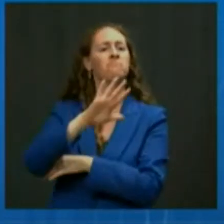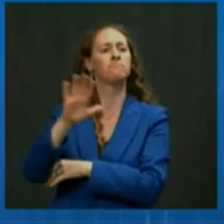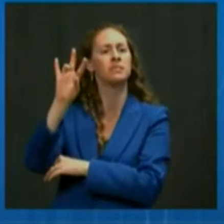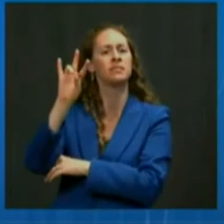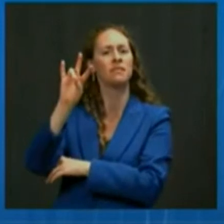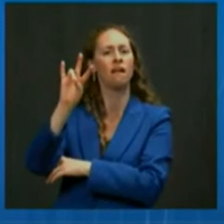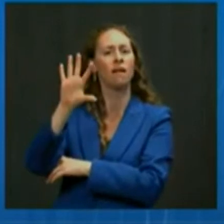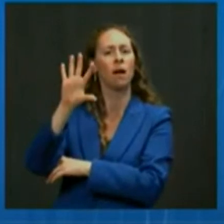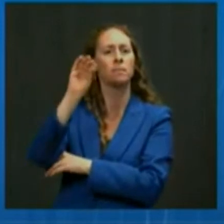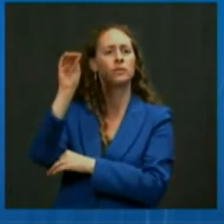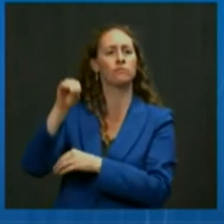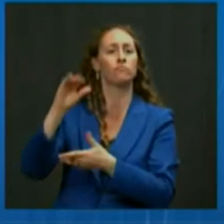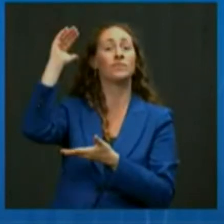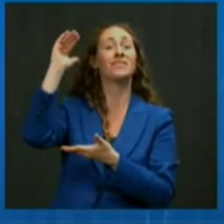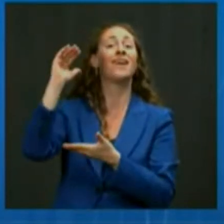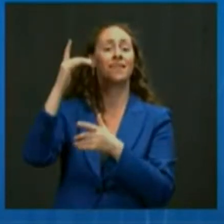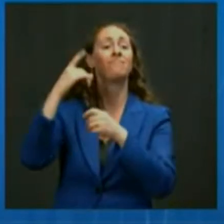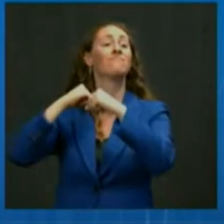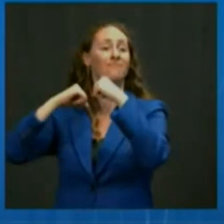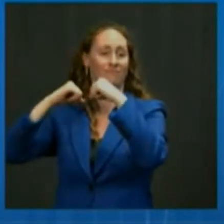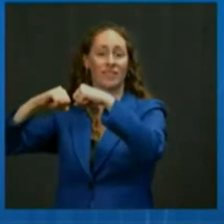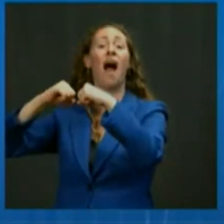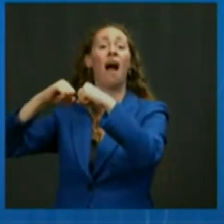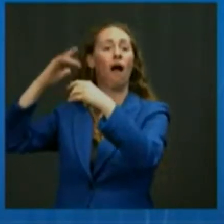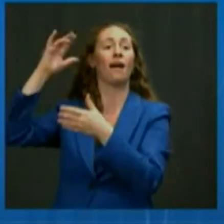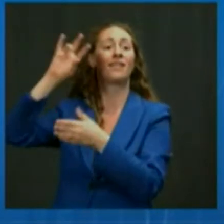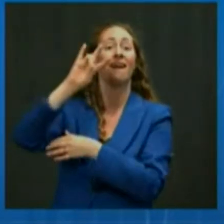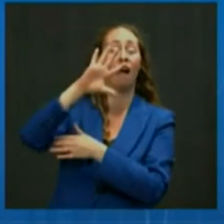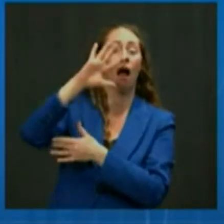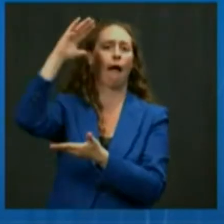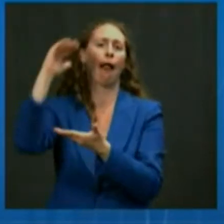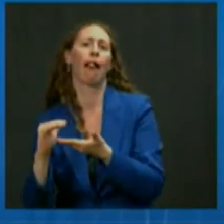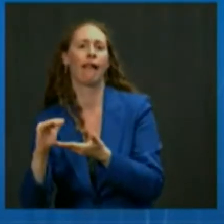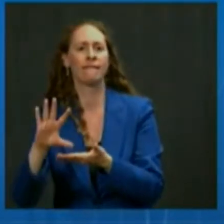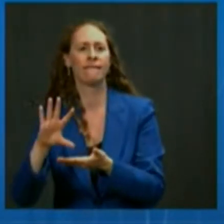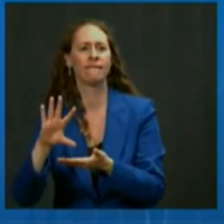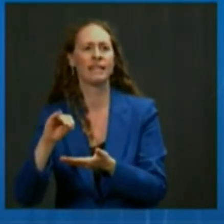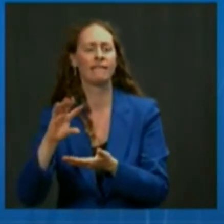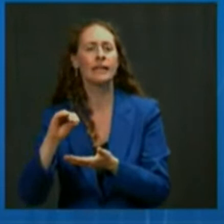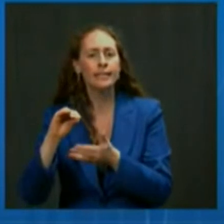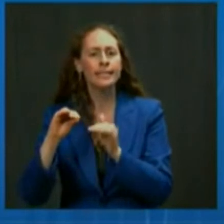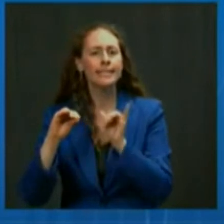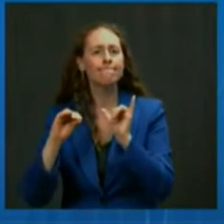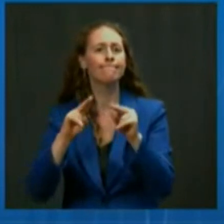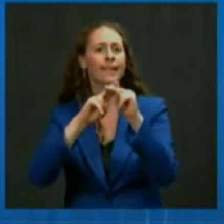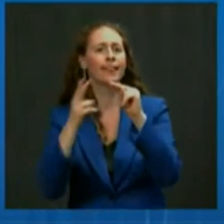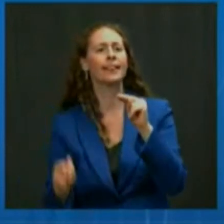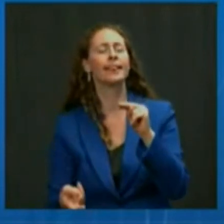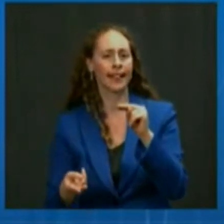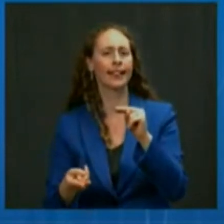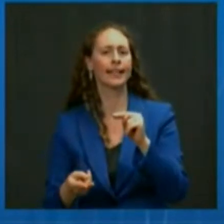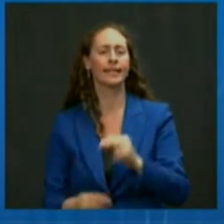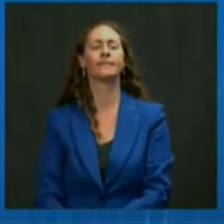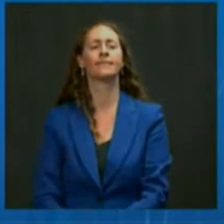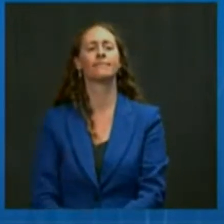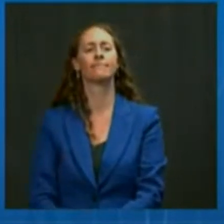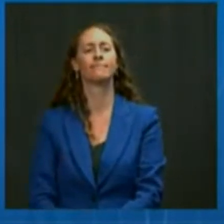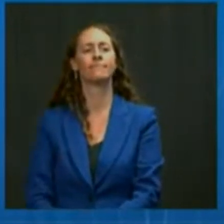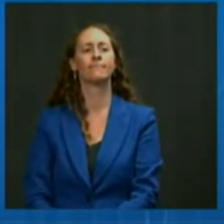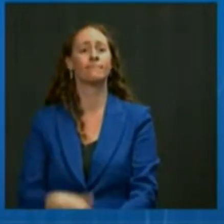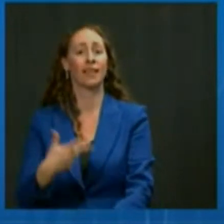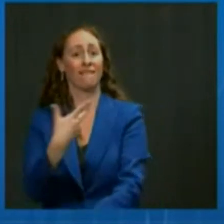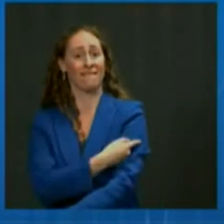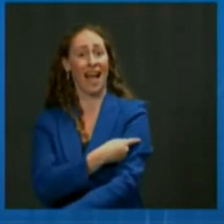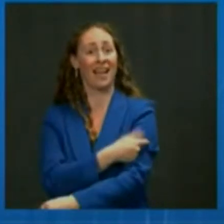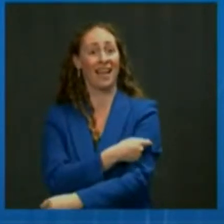recently as August 1st, 2021. This represents a substantial decline in vaccine effectiveness against